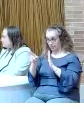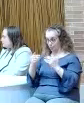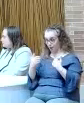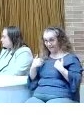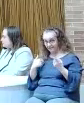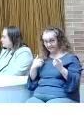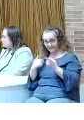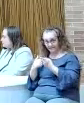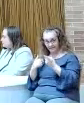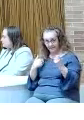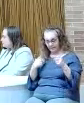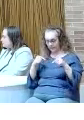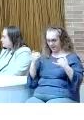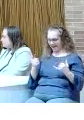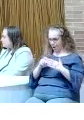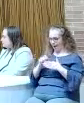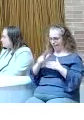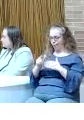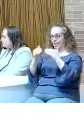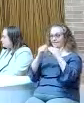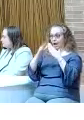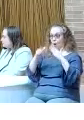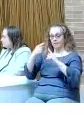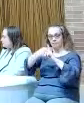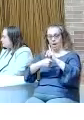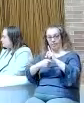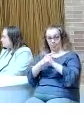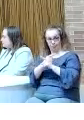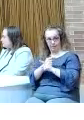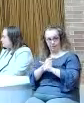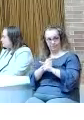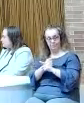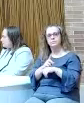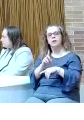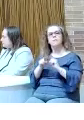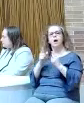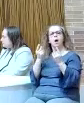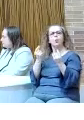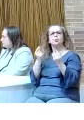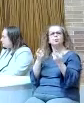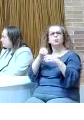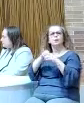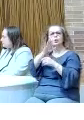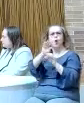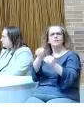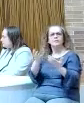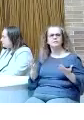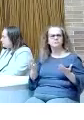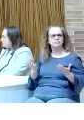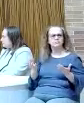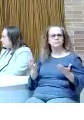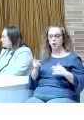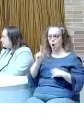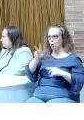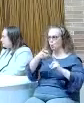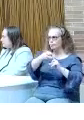discuss this is April fa housing month we you know brand that all around but what are you doing in your offices are you grabbing your